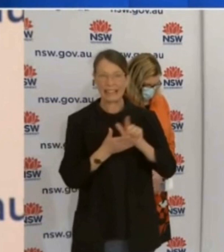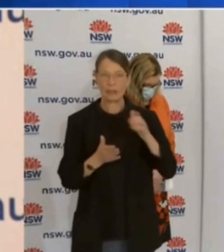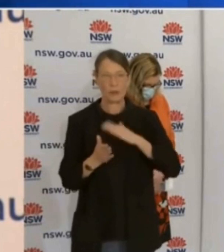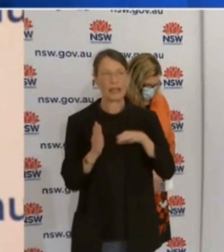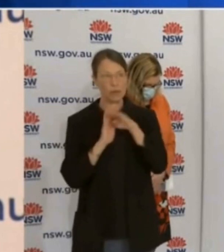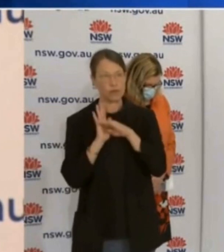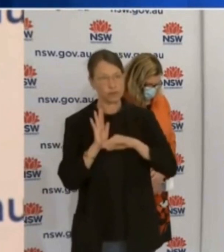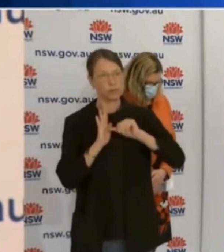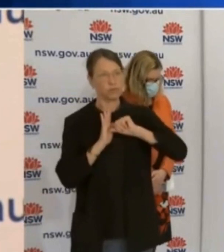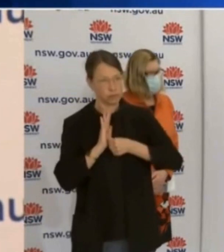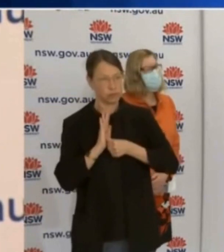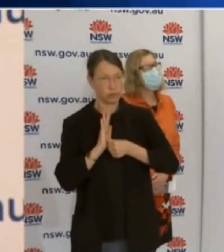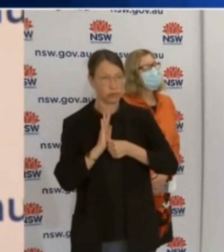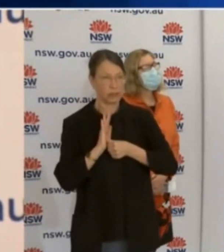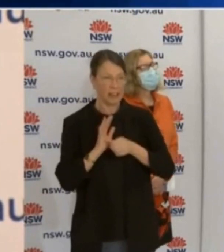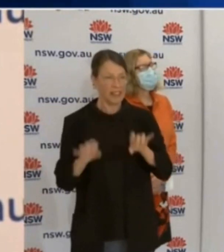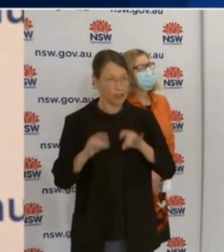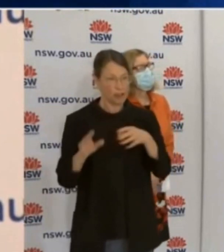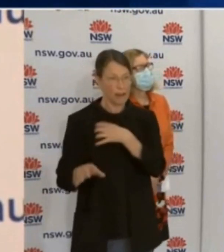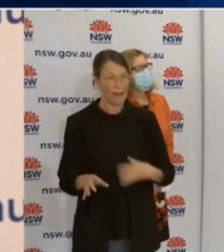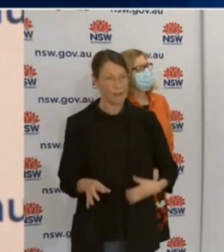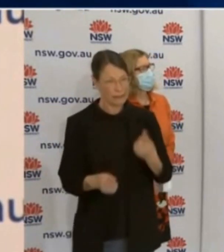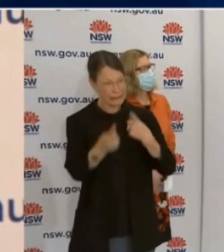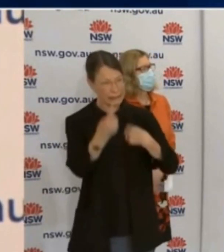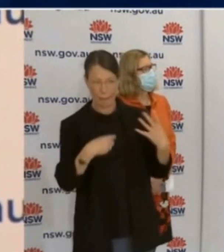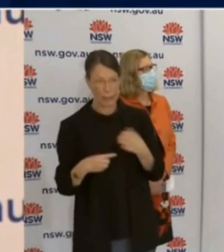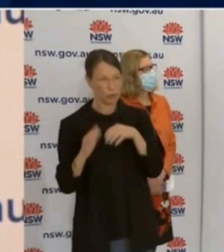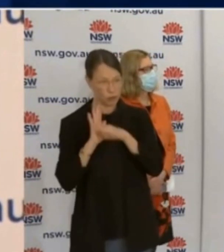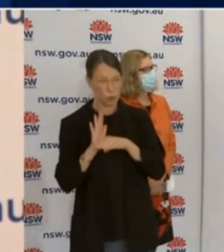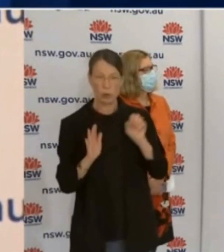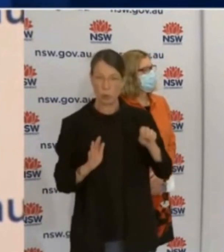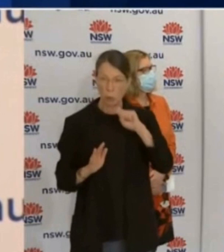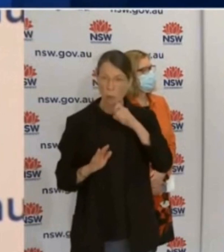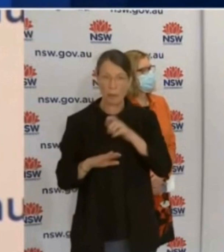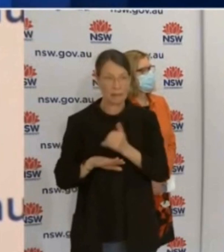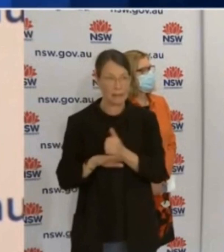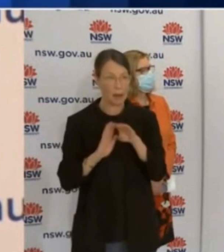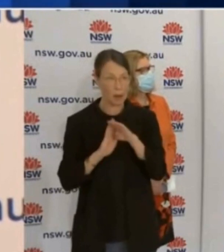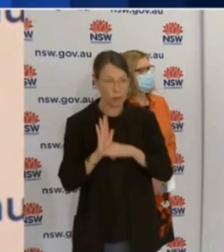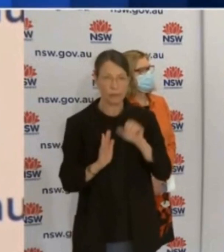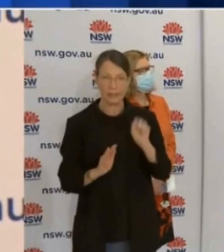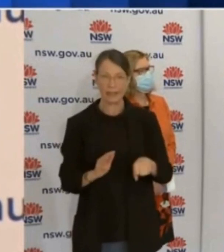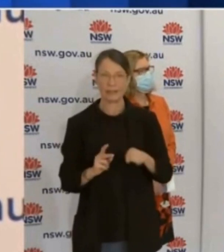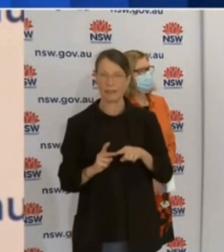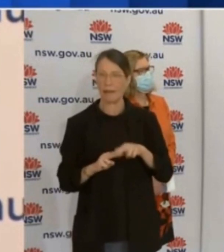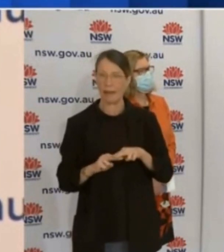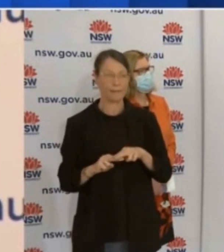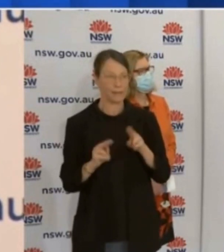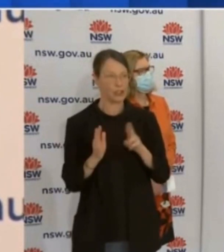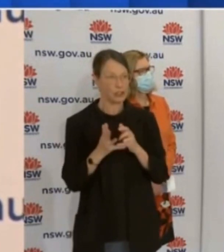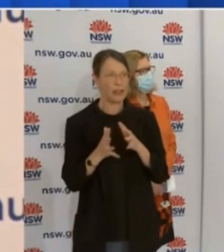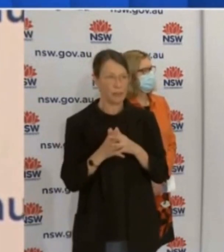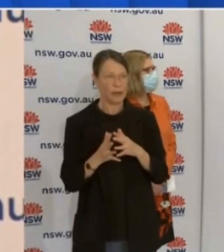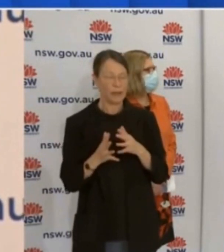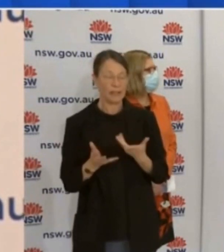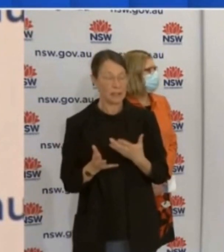wants us to do, we'll do it. But that's well off. I mean, mid-September is 5 weeks. I mean, they can tell us now. If they gave us that direction, I'd happily do it. But it's